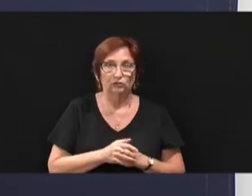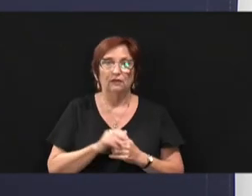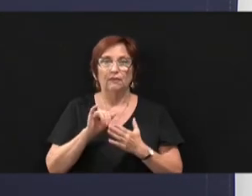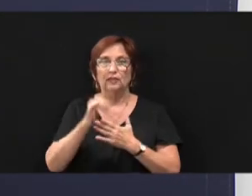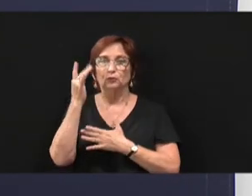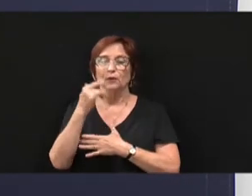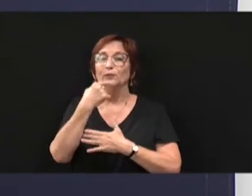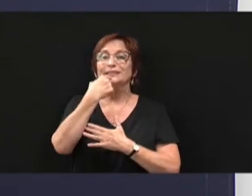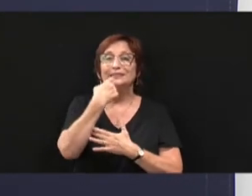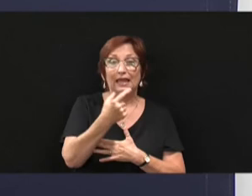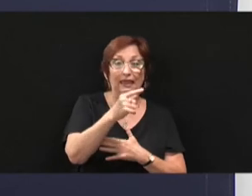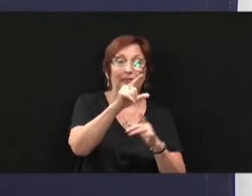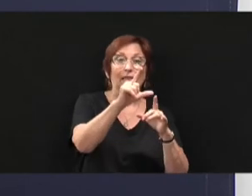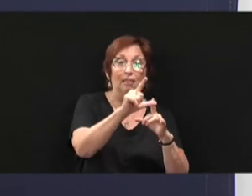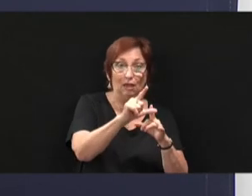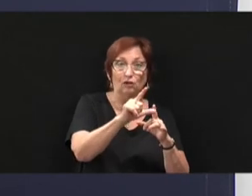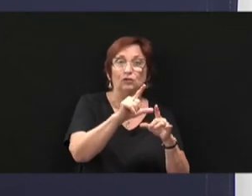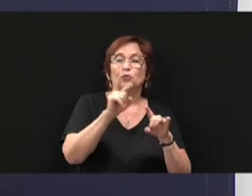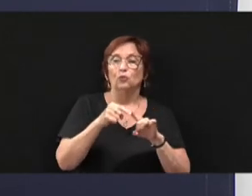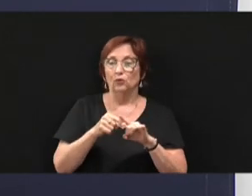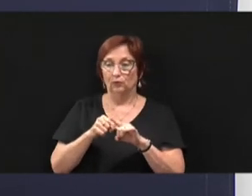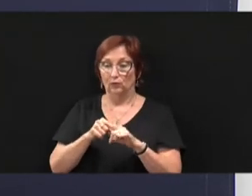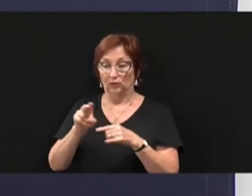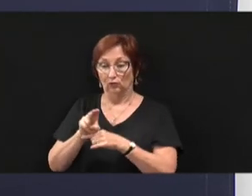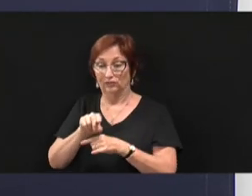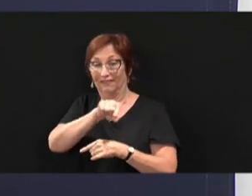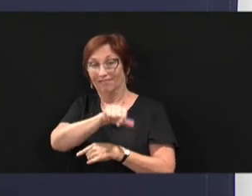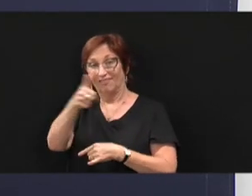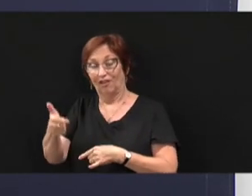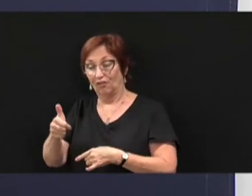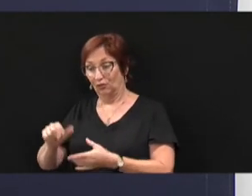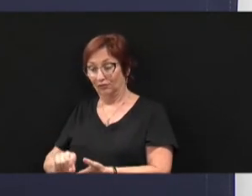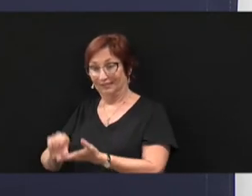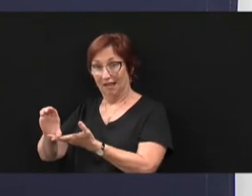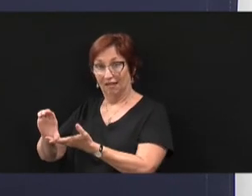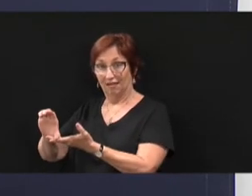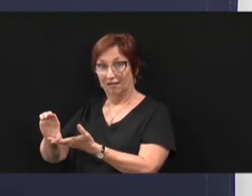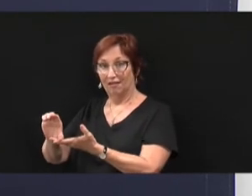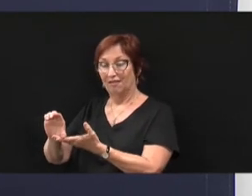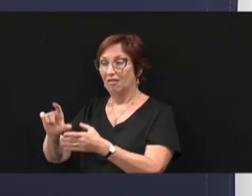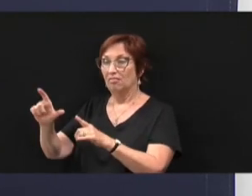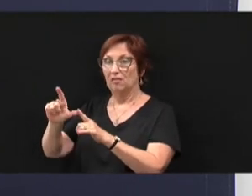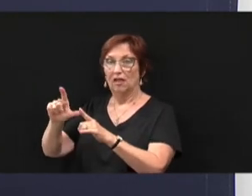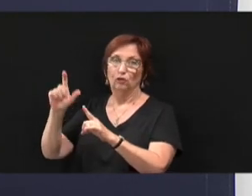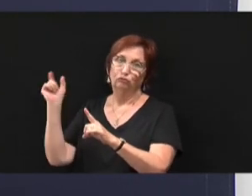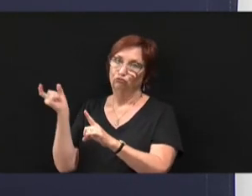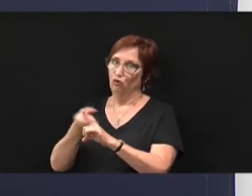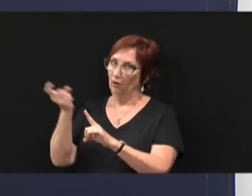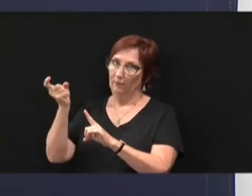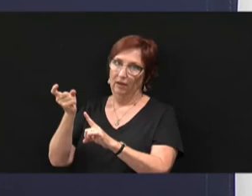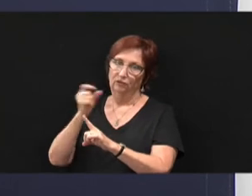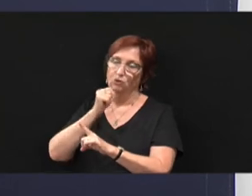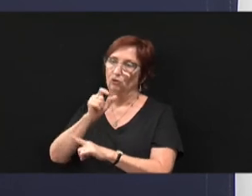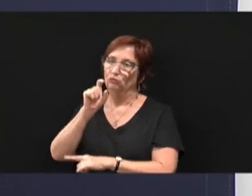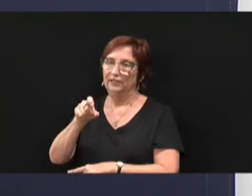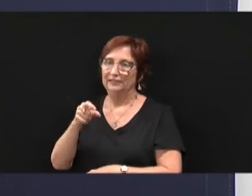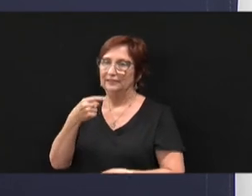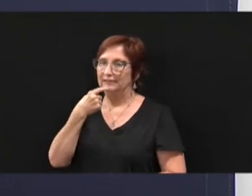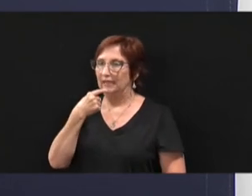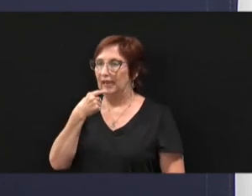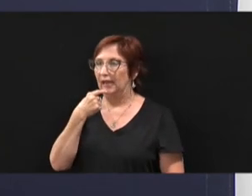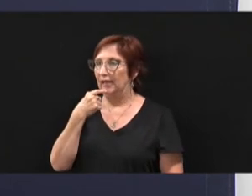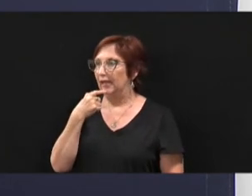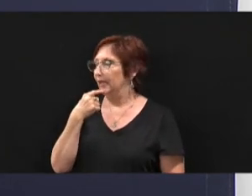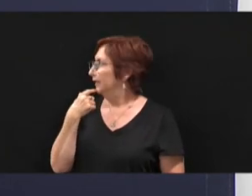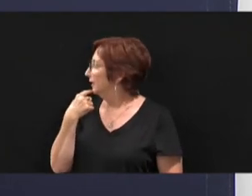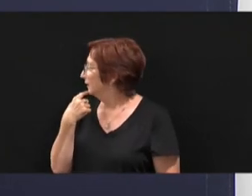letters, whereas by the time we get to this deck, the letters are automatic and so they don't need to say V.